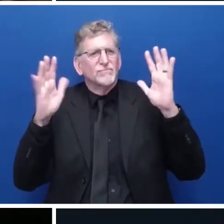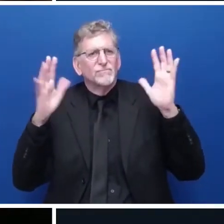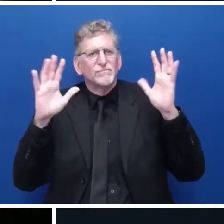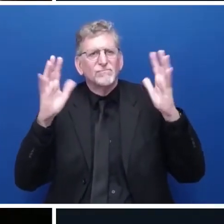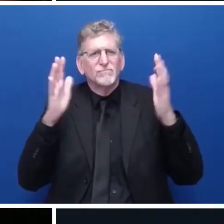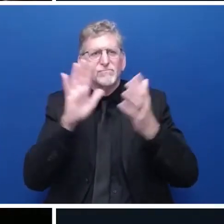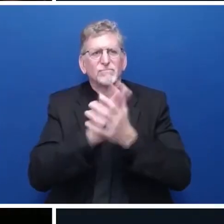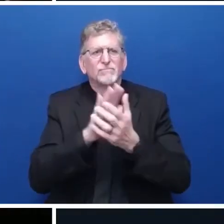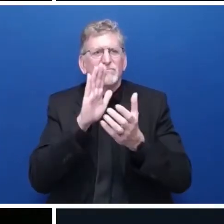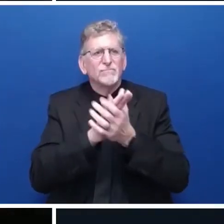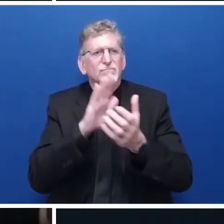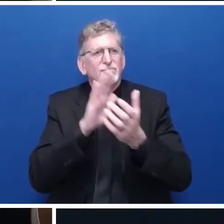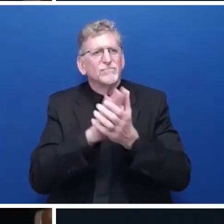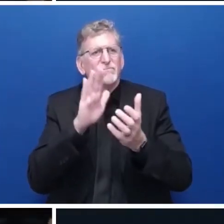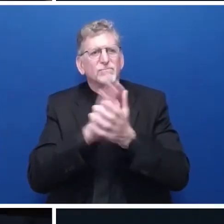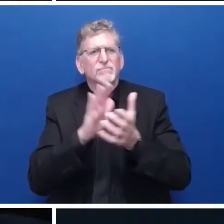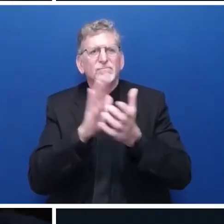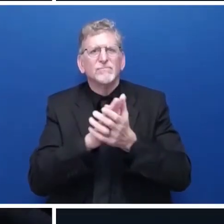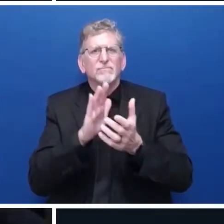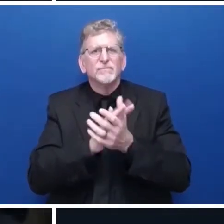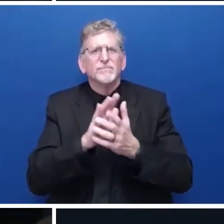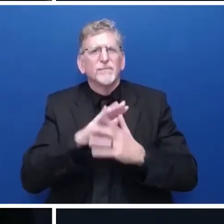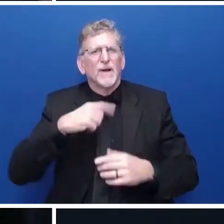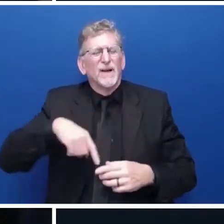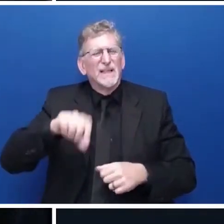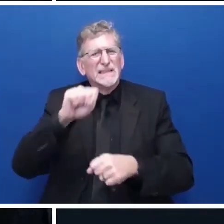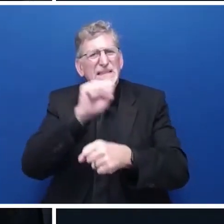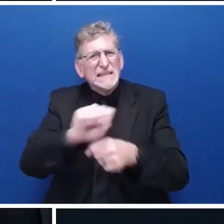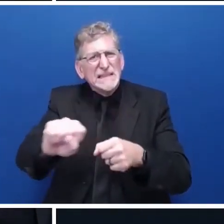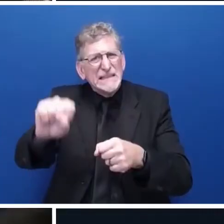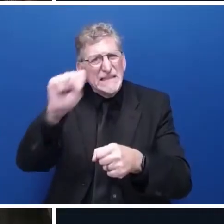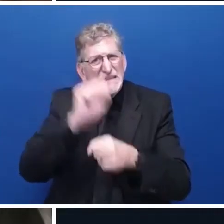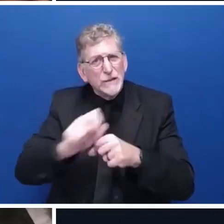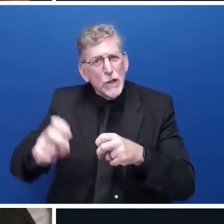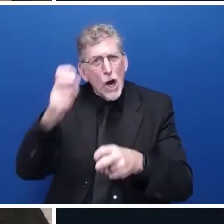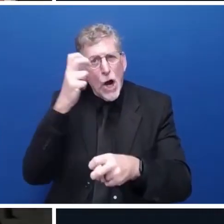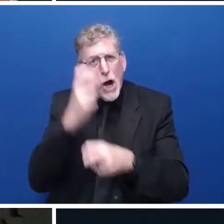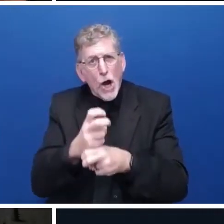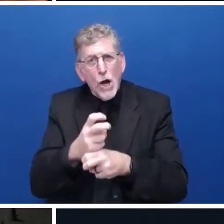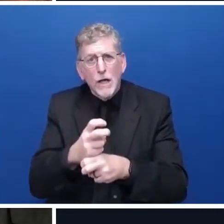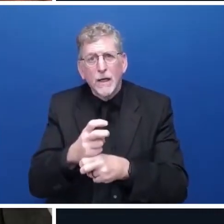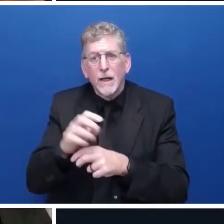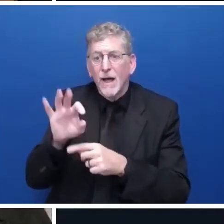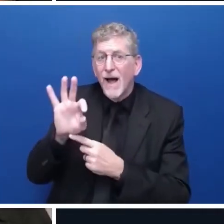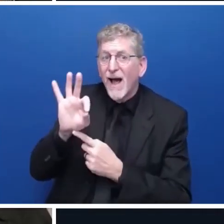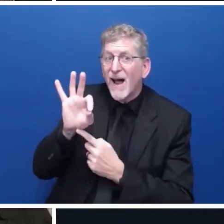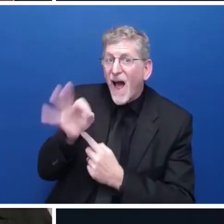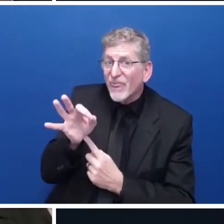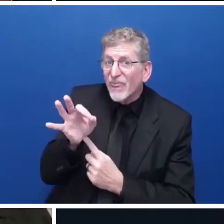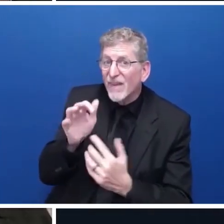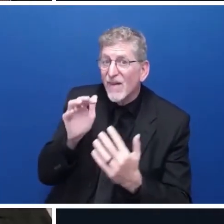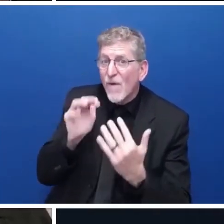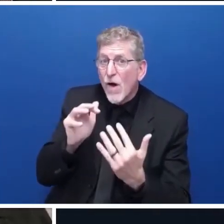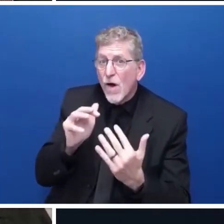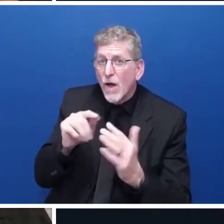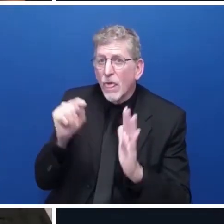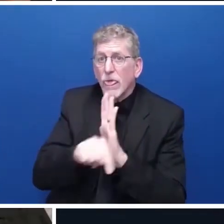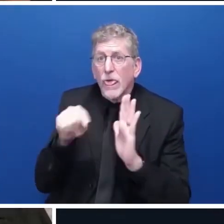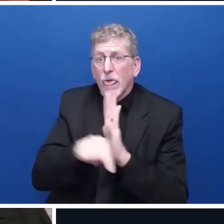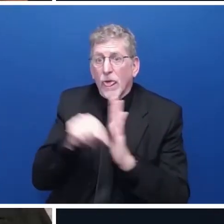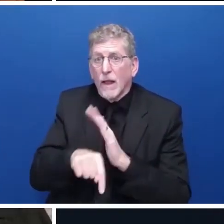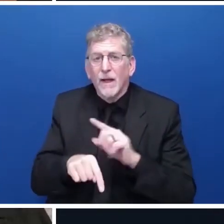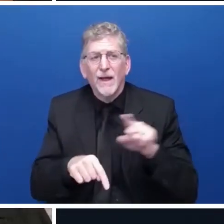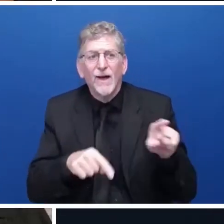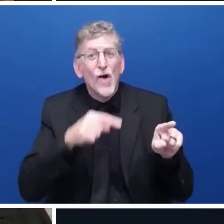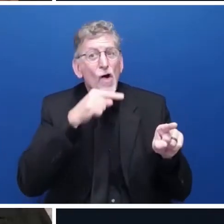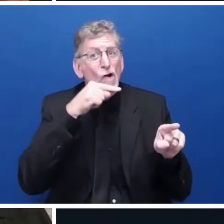And we're working very hard to end the 9th war, the killing and slaughter between Russia and Ukraine, where 25,000